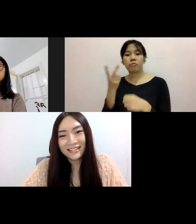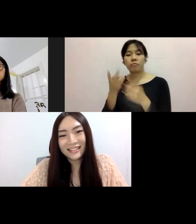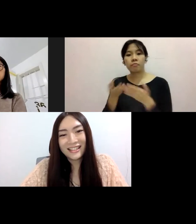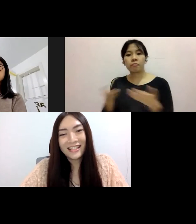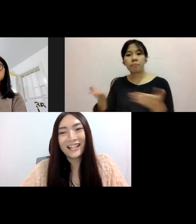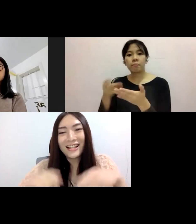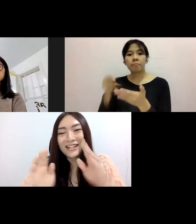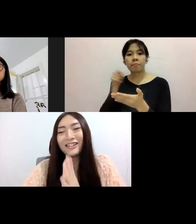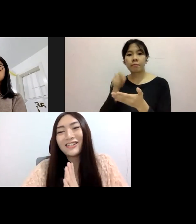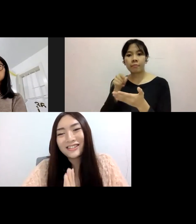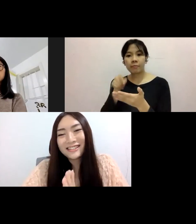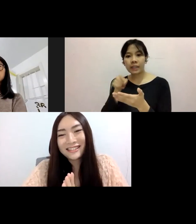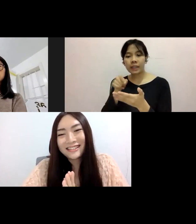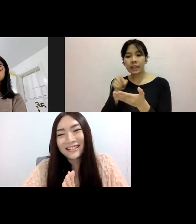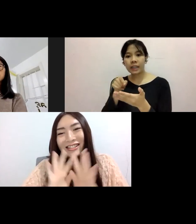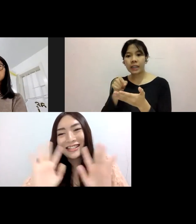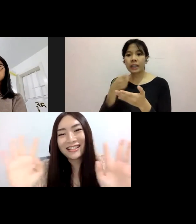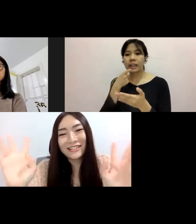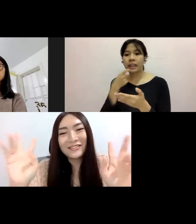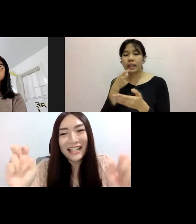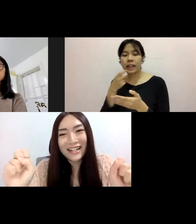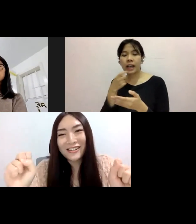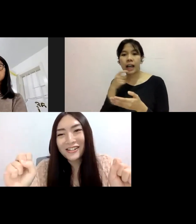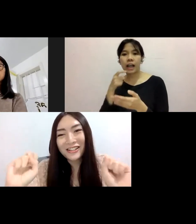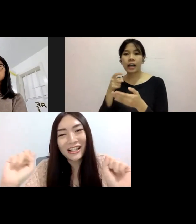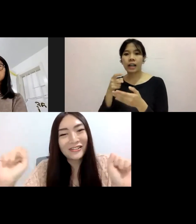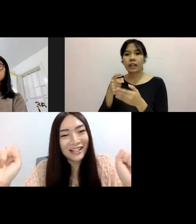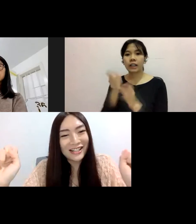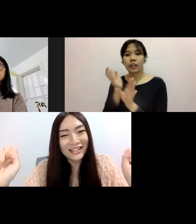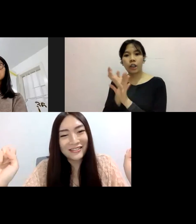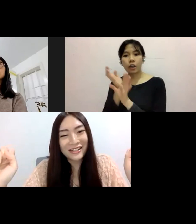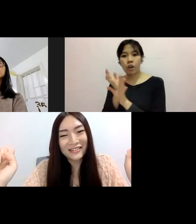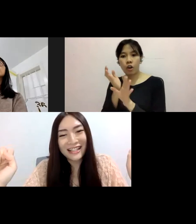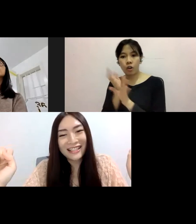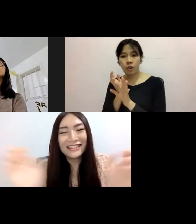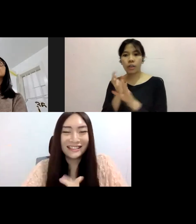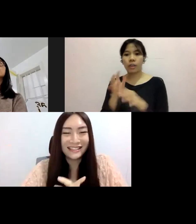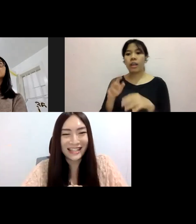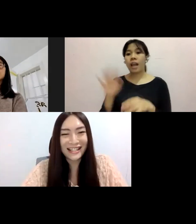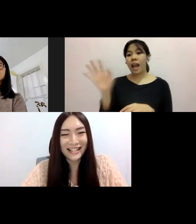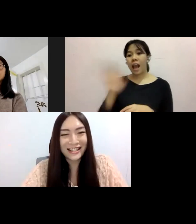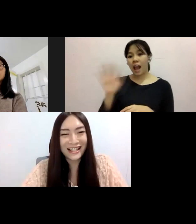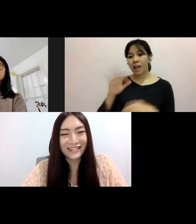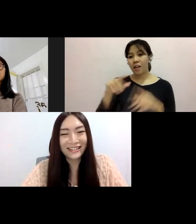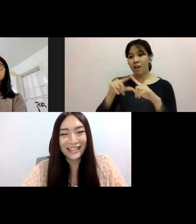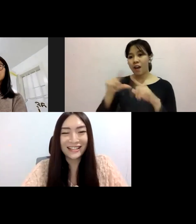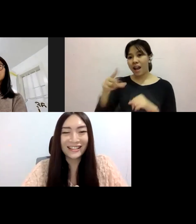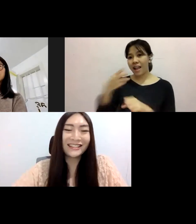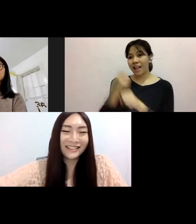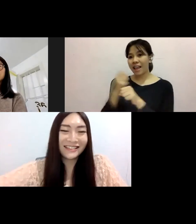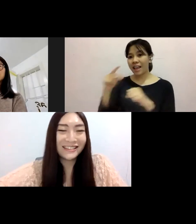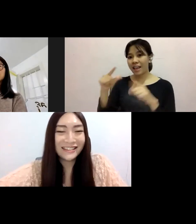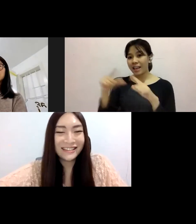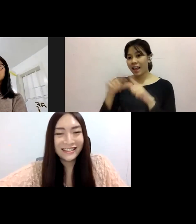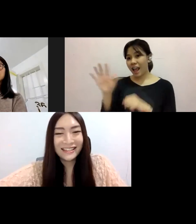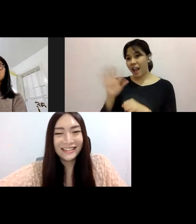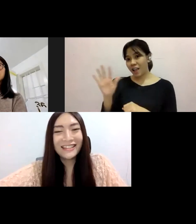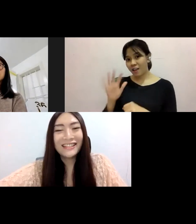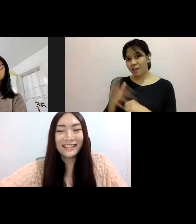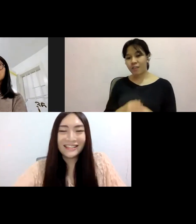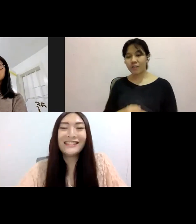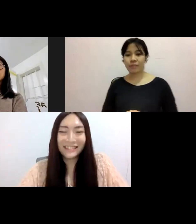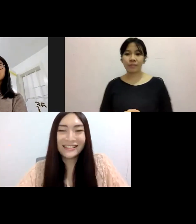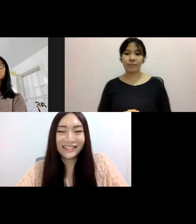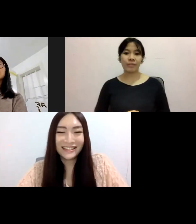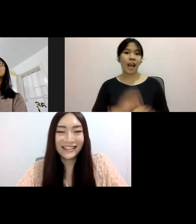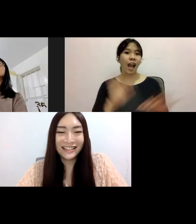Allegra. Hello. Good evening or good afternoon, everyone. Nice to see you. Good